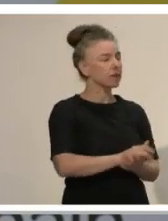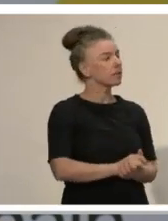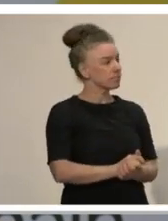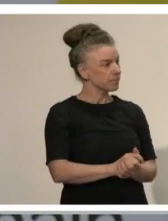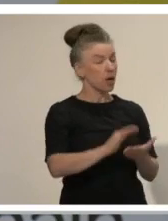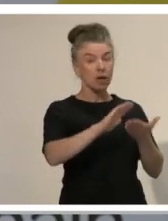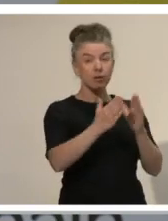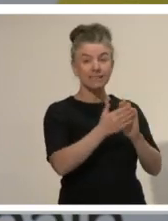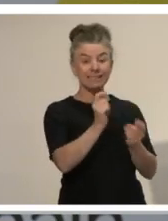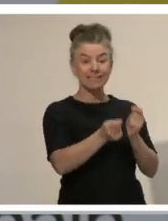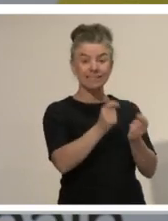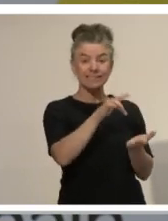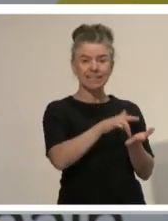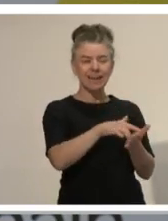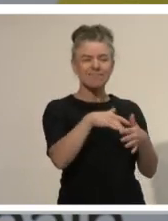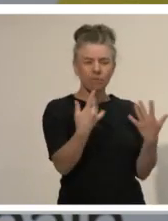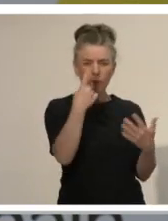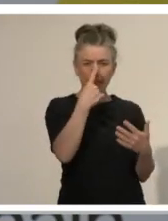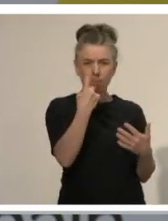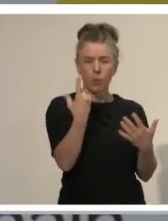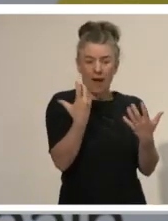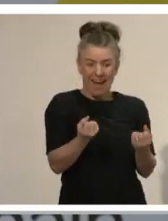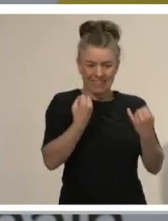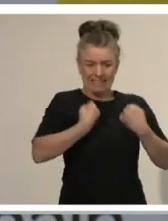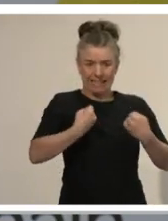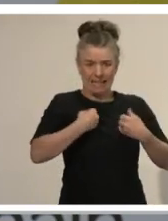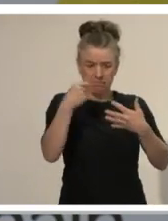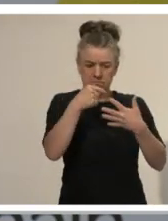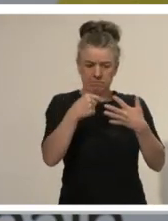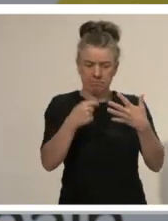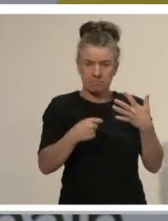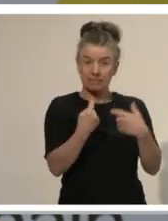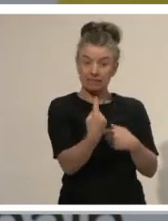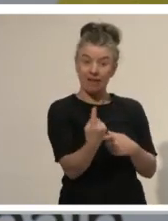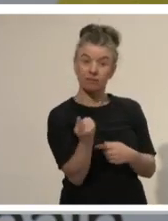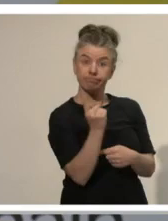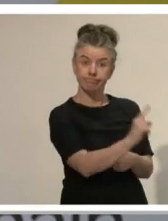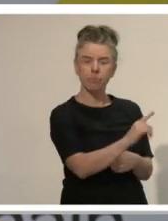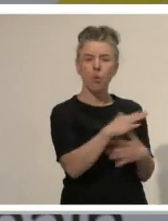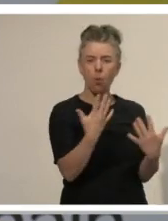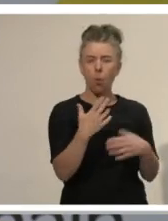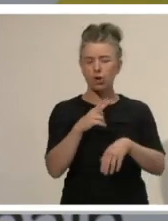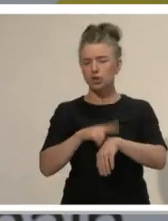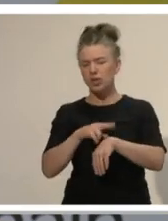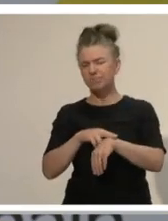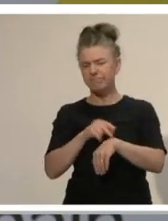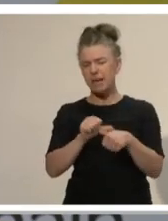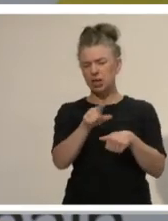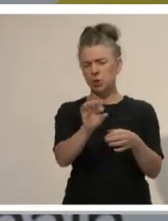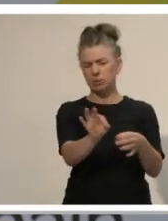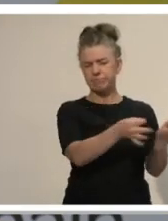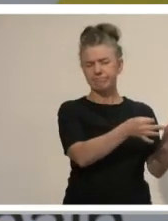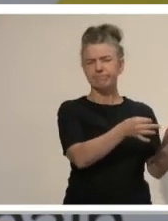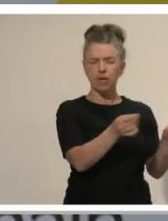assessment centres are for people who have symptoms and either they turn up themselves or are referred by general practice or by